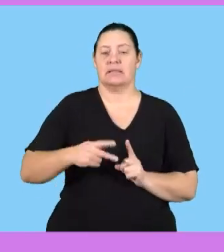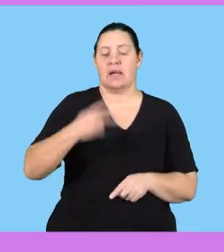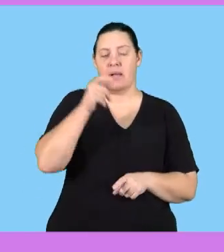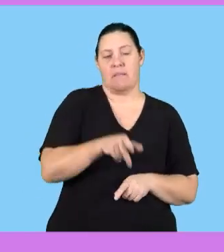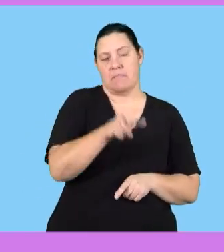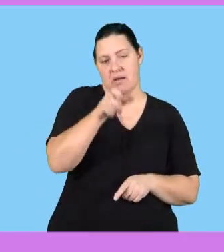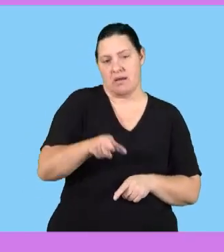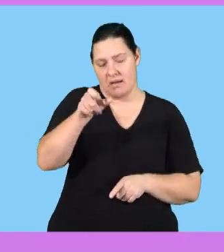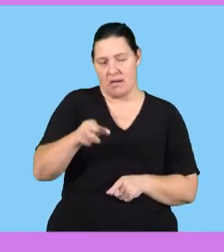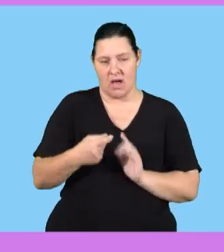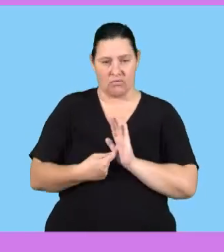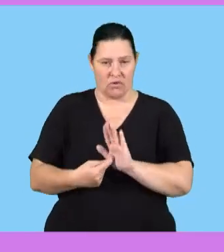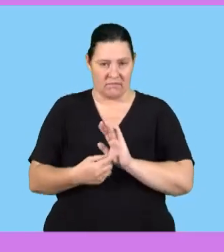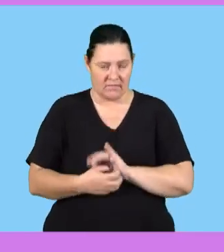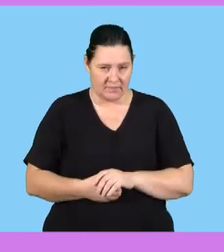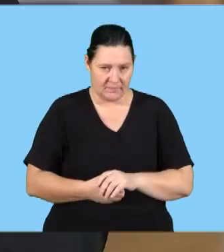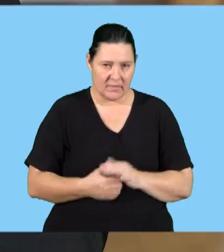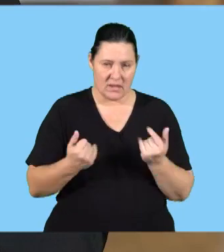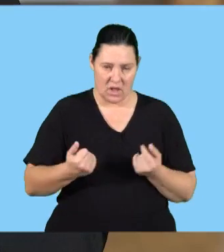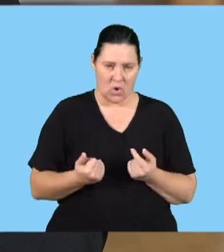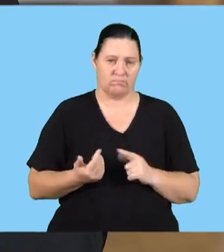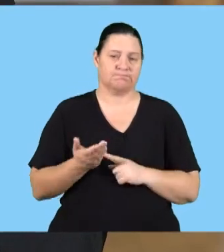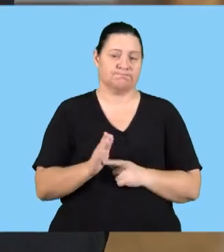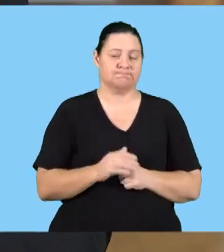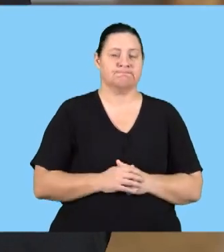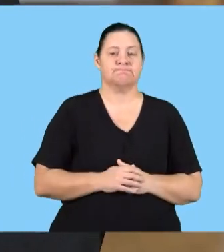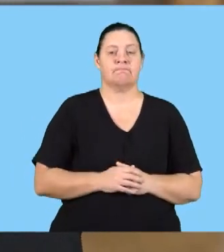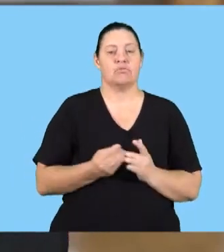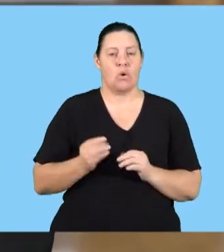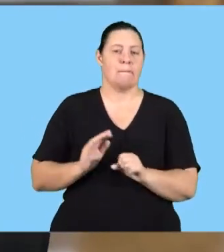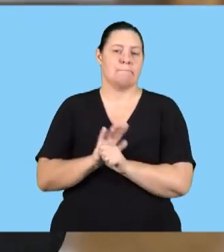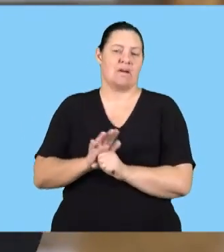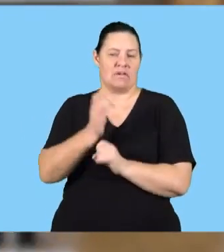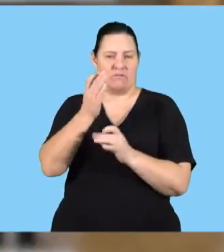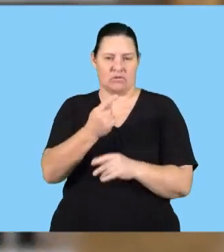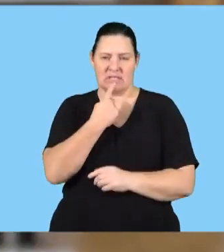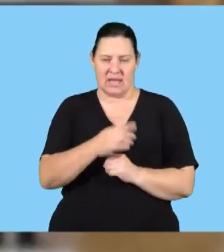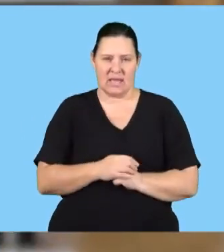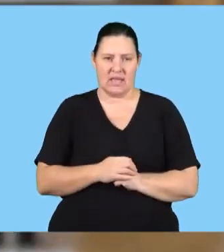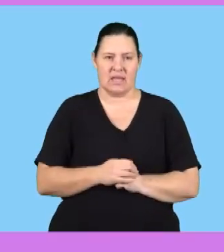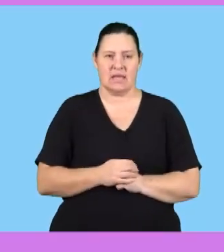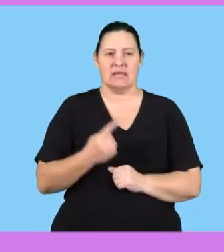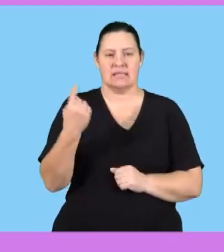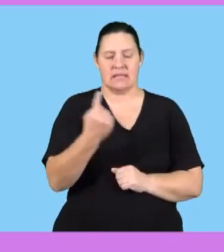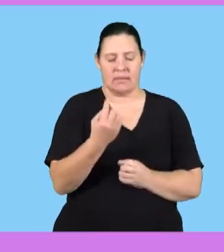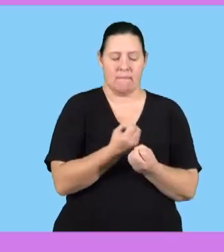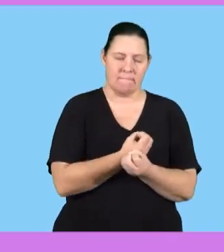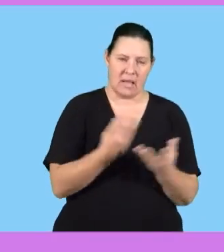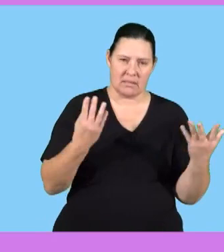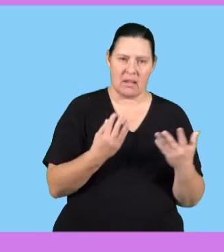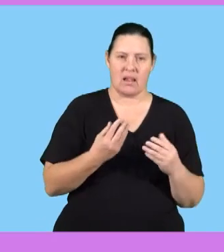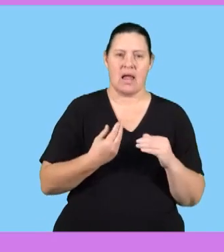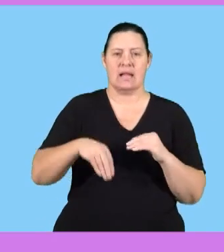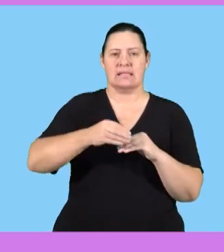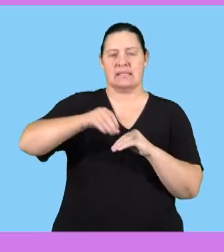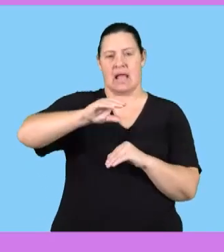going to focus on double bar graphs. Let's quickly jump into it. So some background information. It says single, multiple,